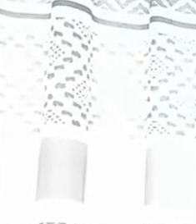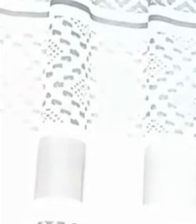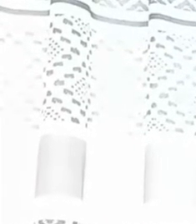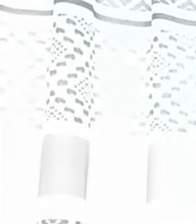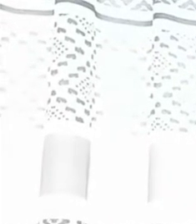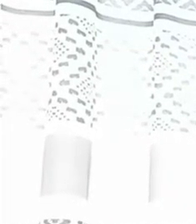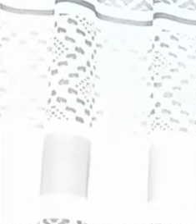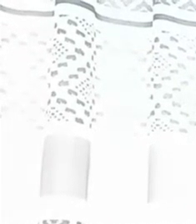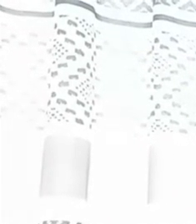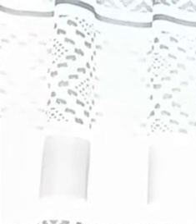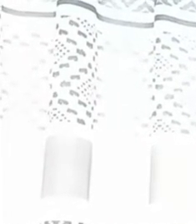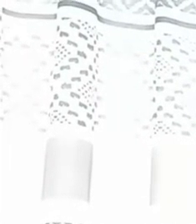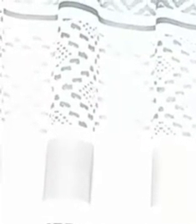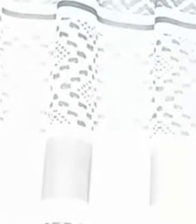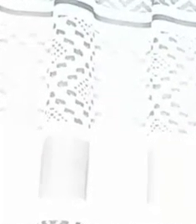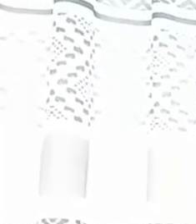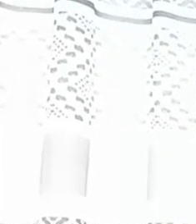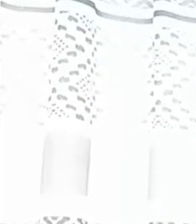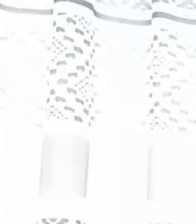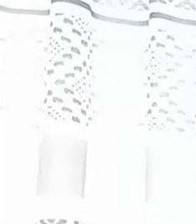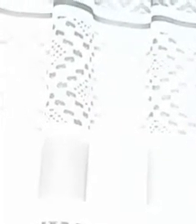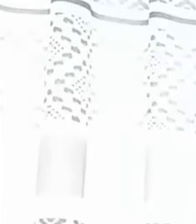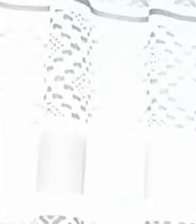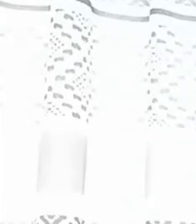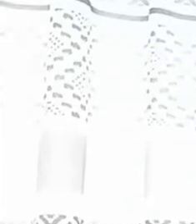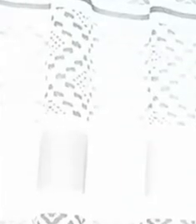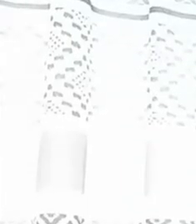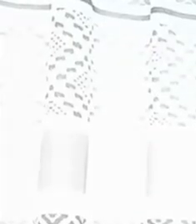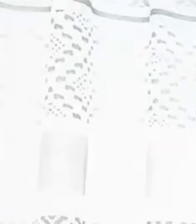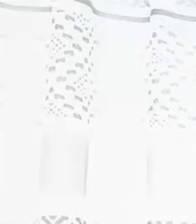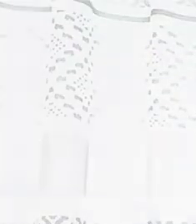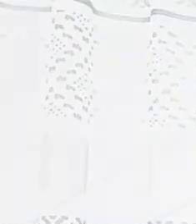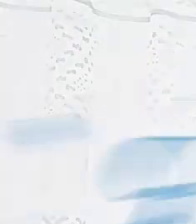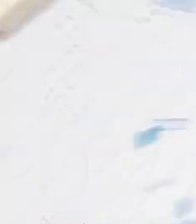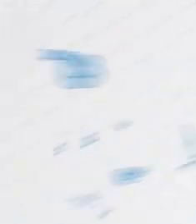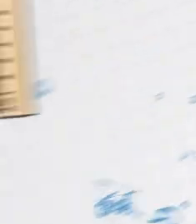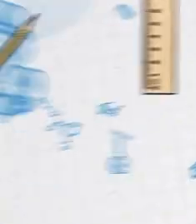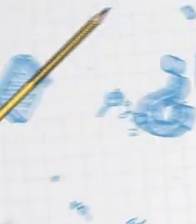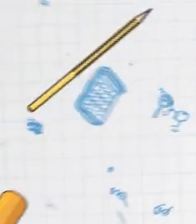more or whatever. But for me, the quality is good. Okay, thank you very much. Thank you very much.